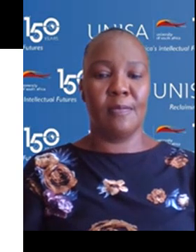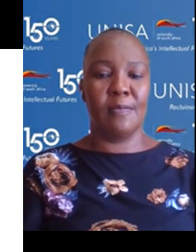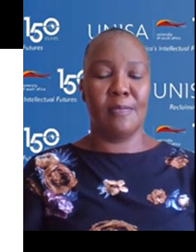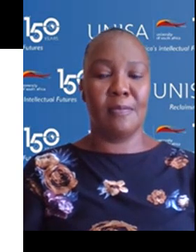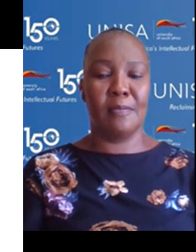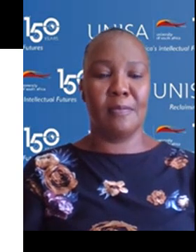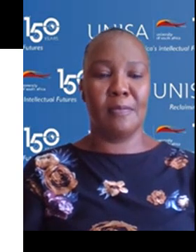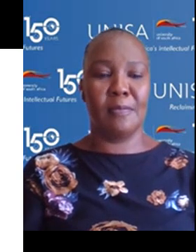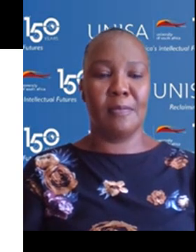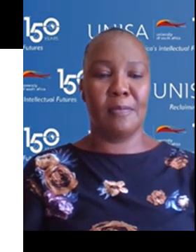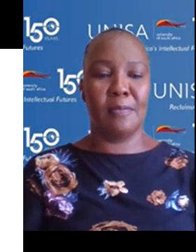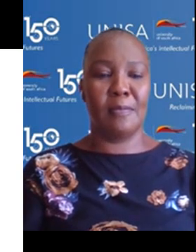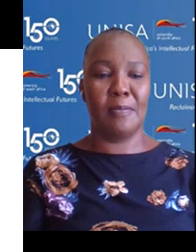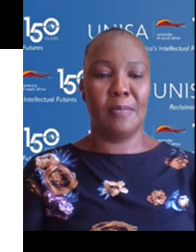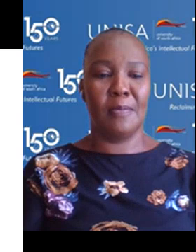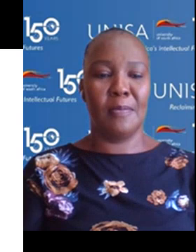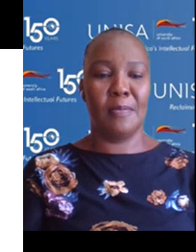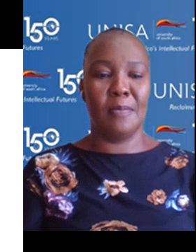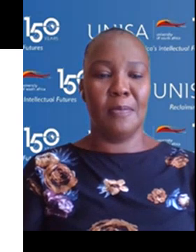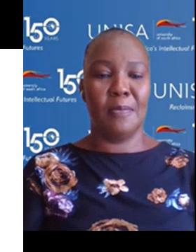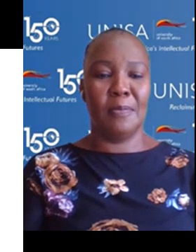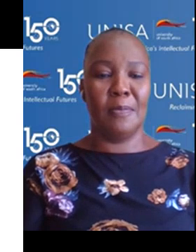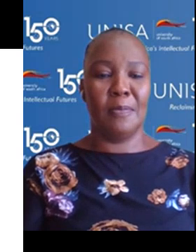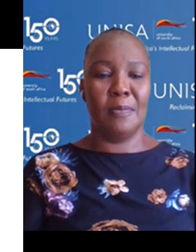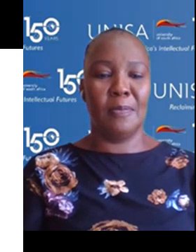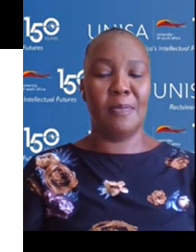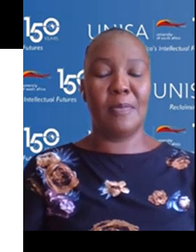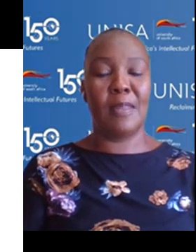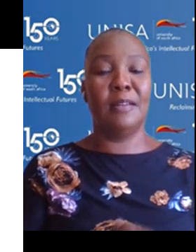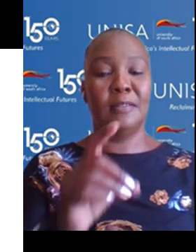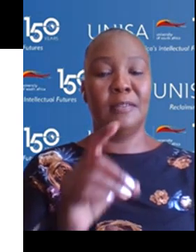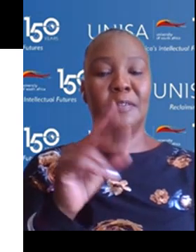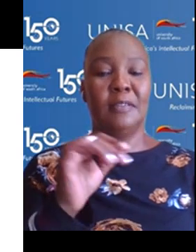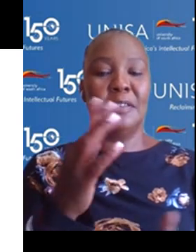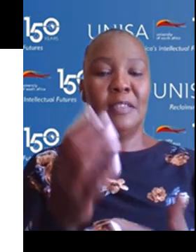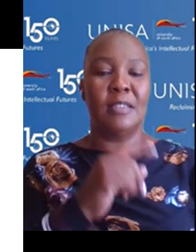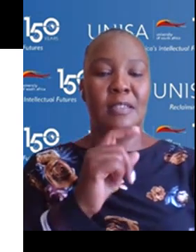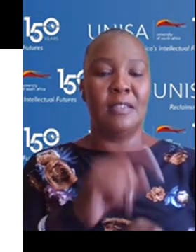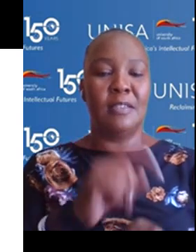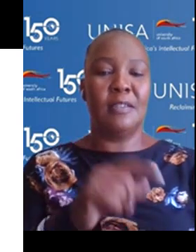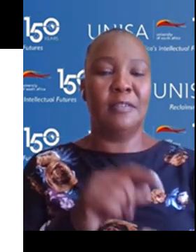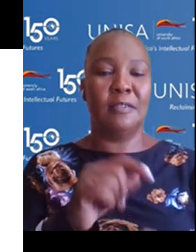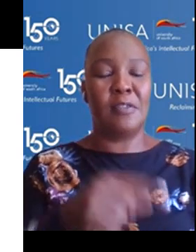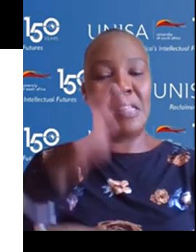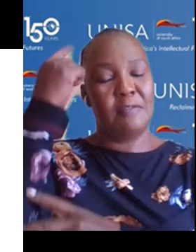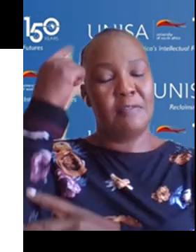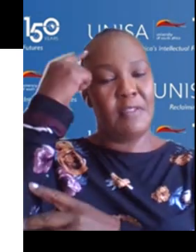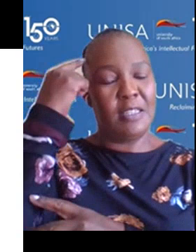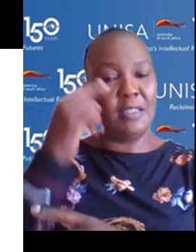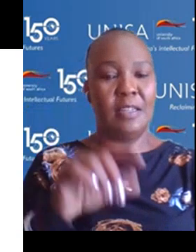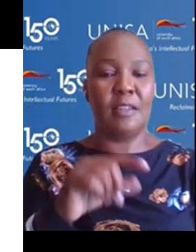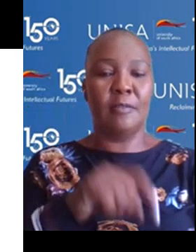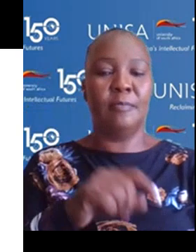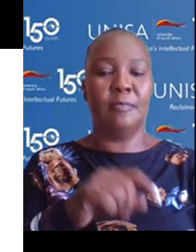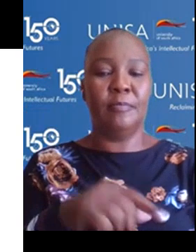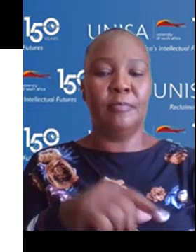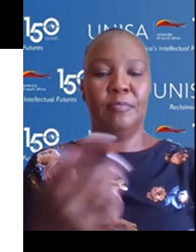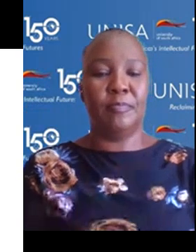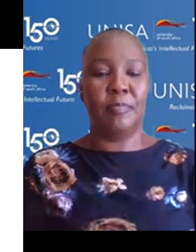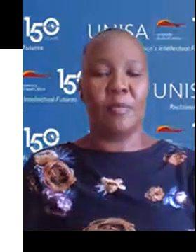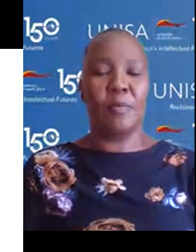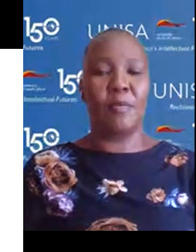I see there, David, you must get a better timer for your reflection time. That was only 120